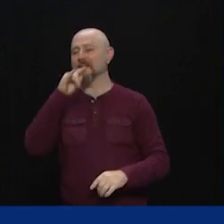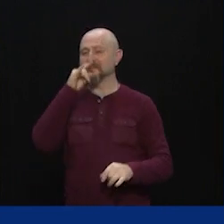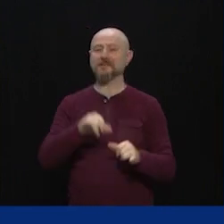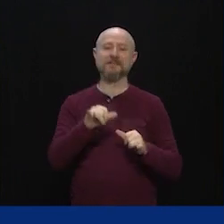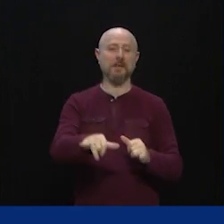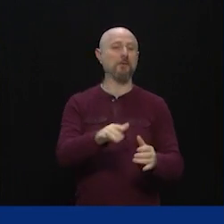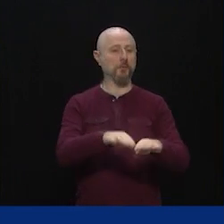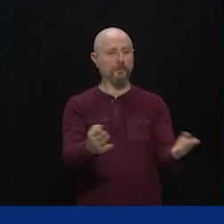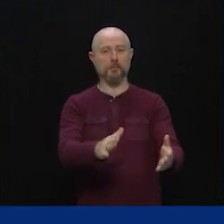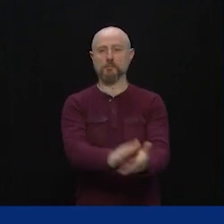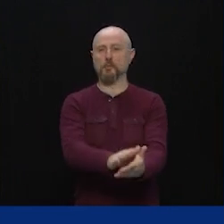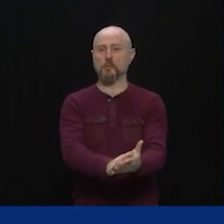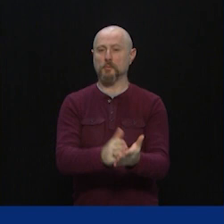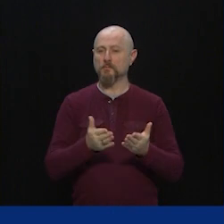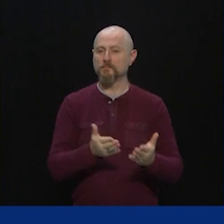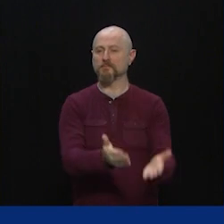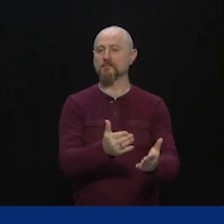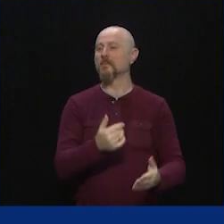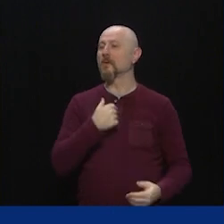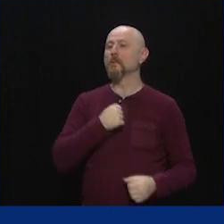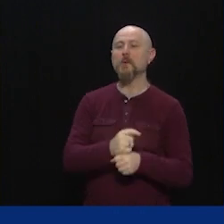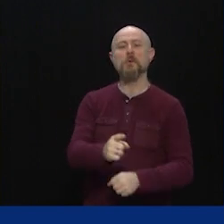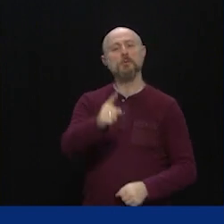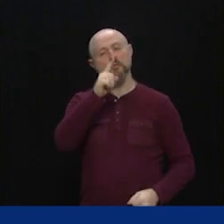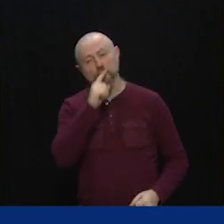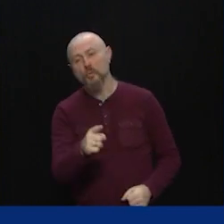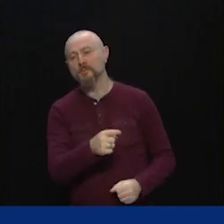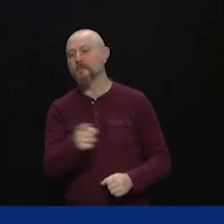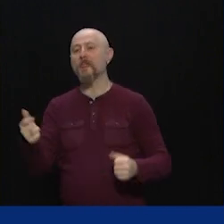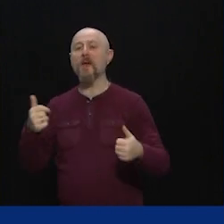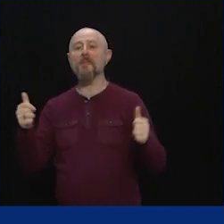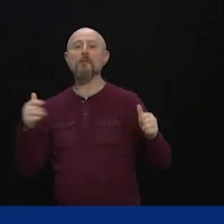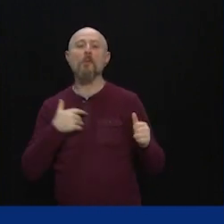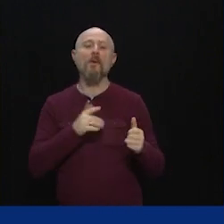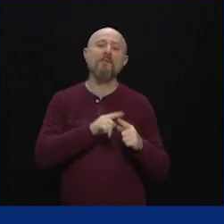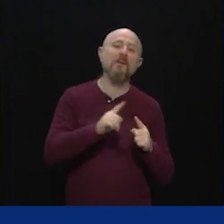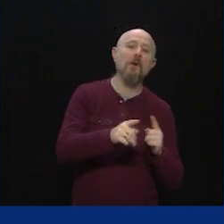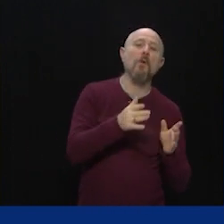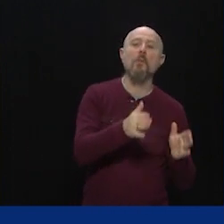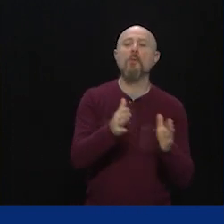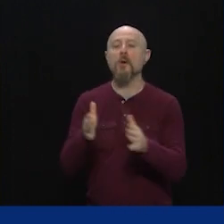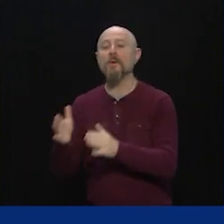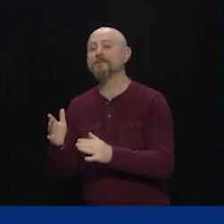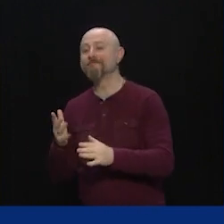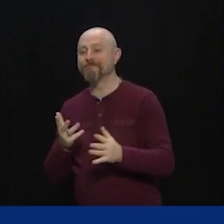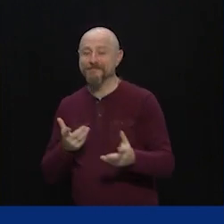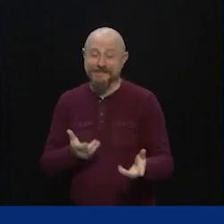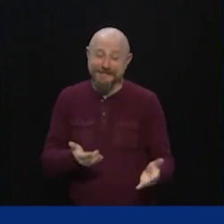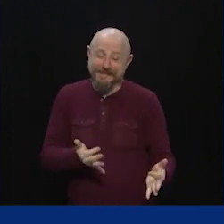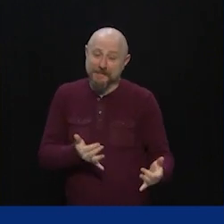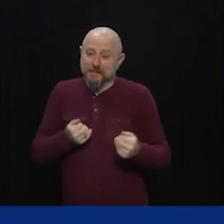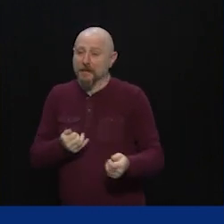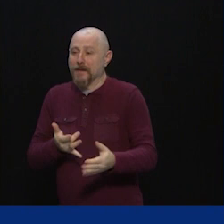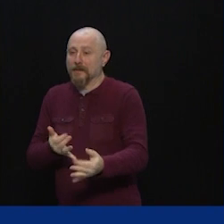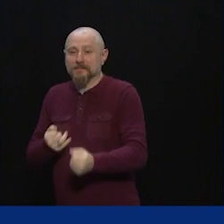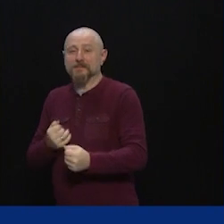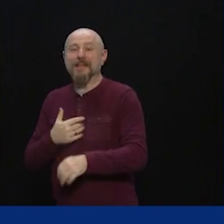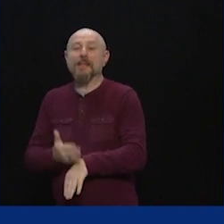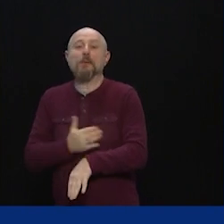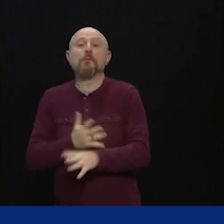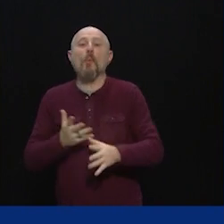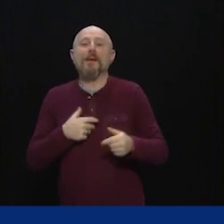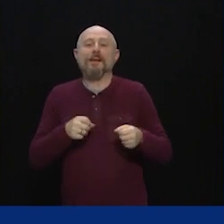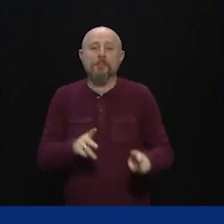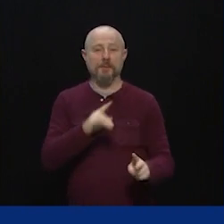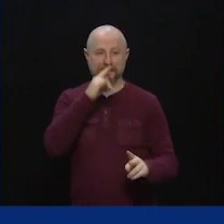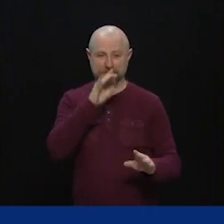is making sure that we have other ways to enhance our opportunities to keep kids in schools. And a lot of it has to do with keeping them wearing masks. We